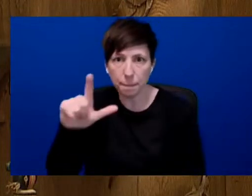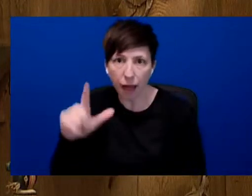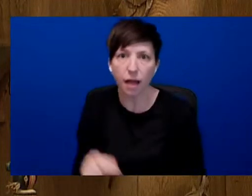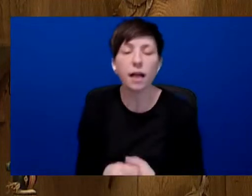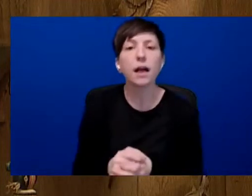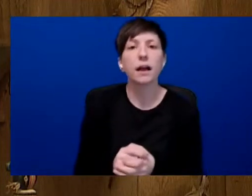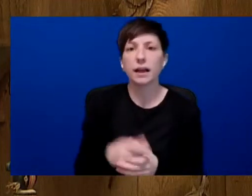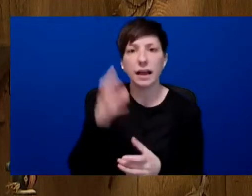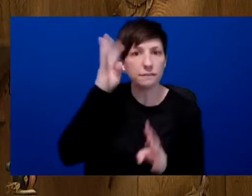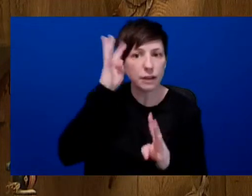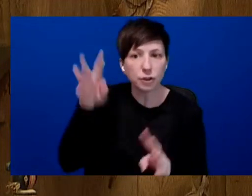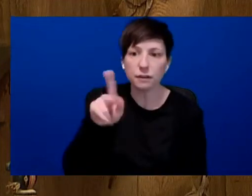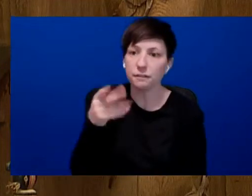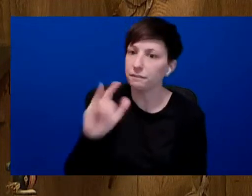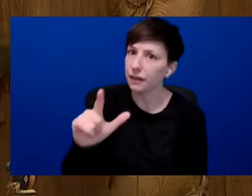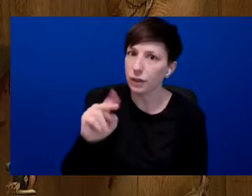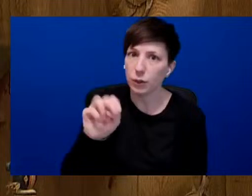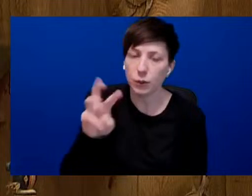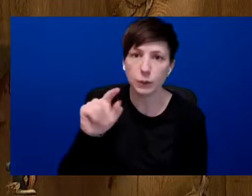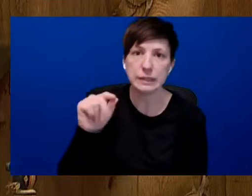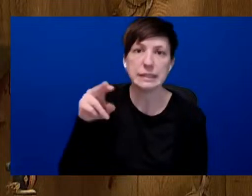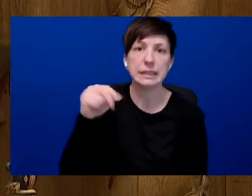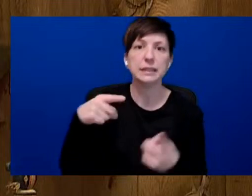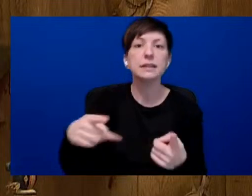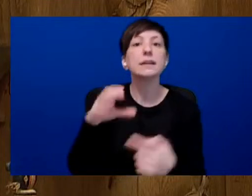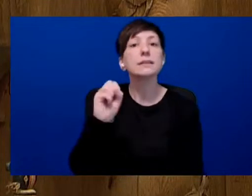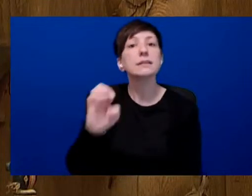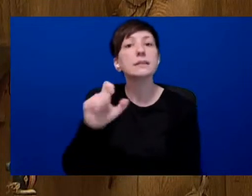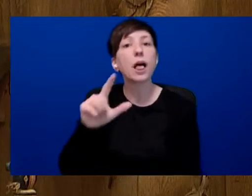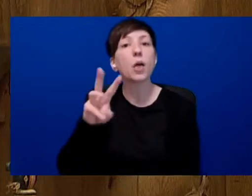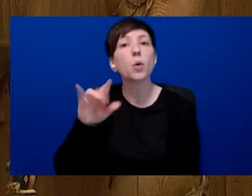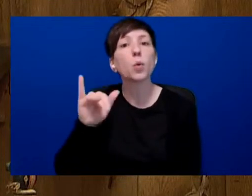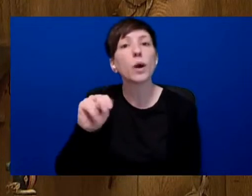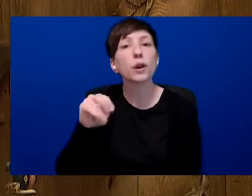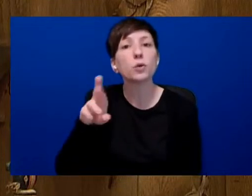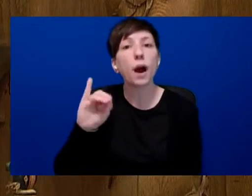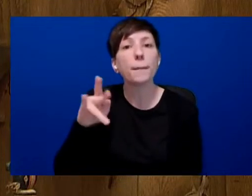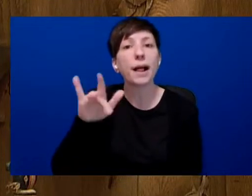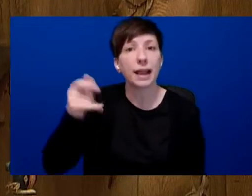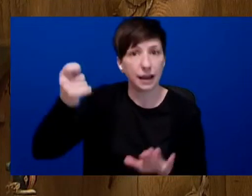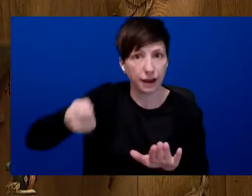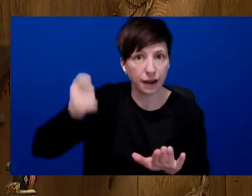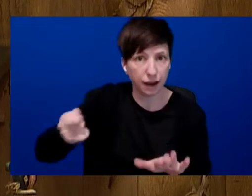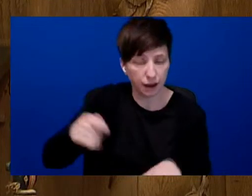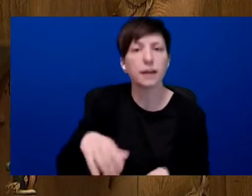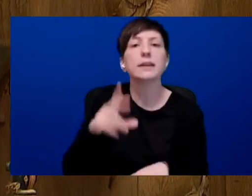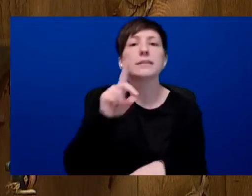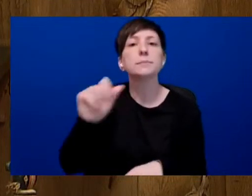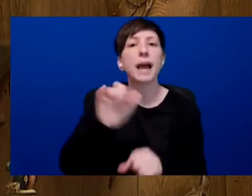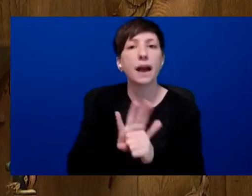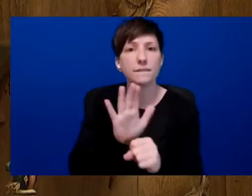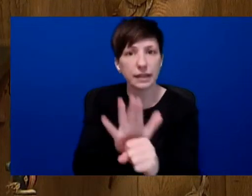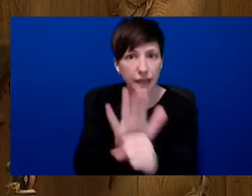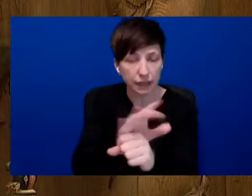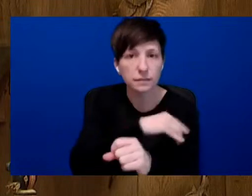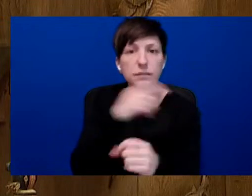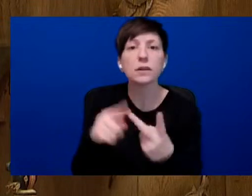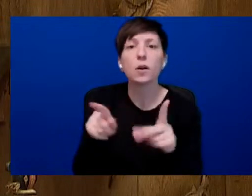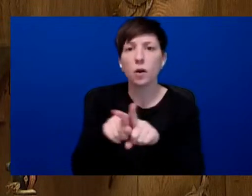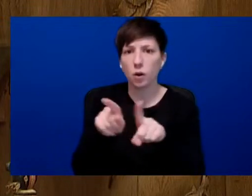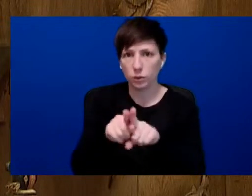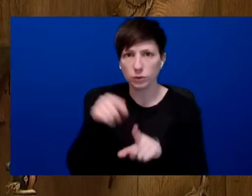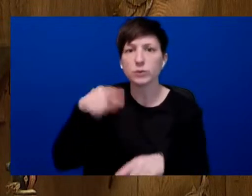Phil Newton, Judge Selwyn Romilly, disability advocate George Lawson, and CEO of Sherry Punjab and